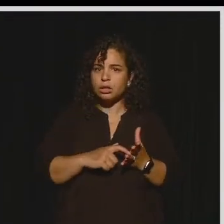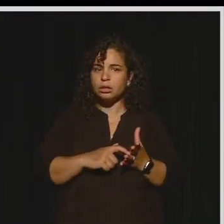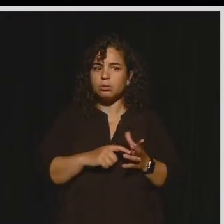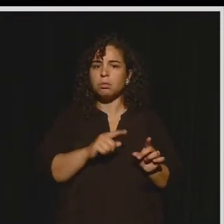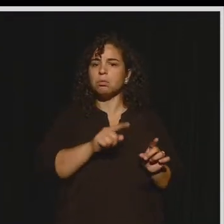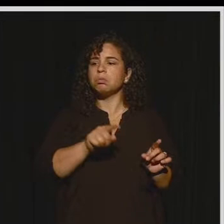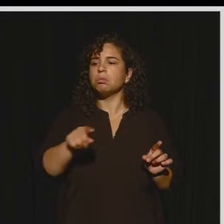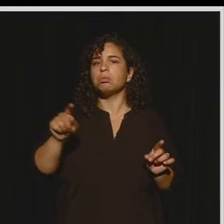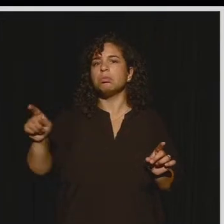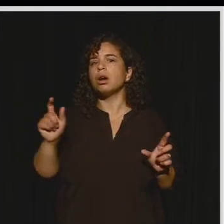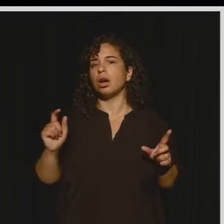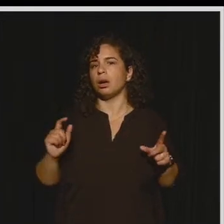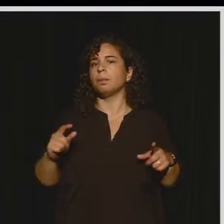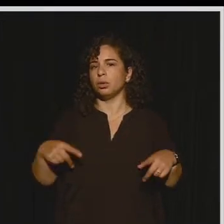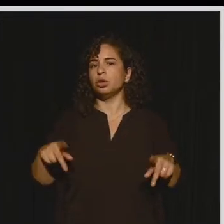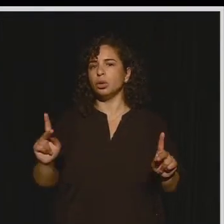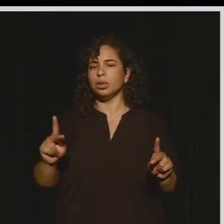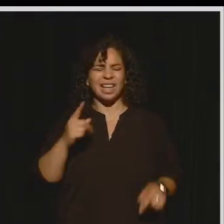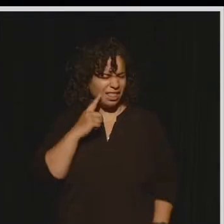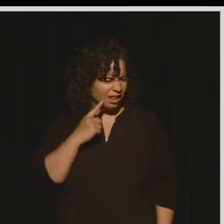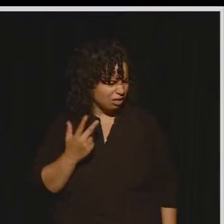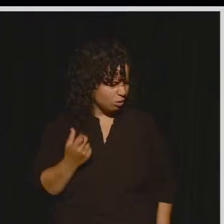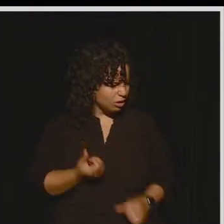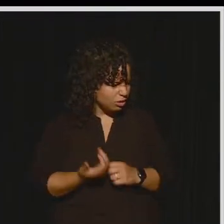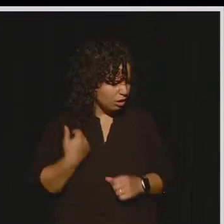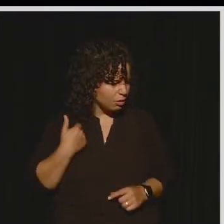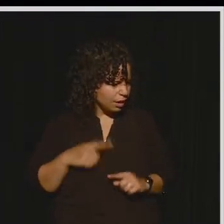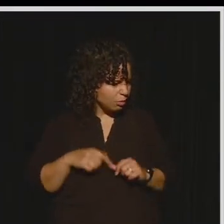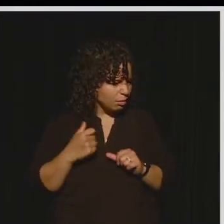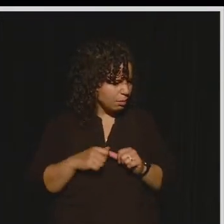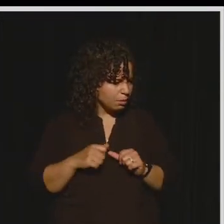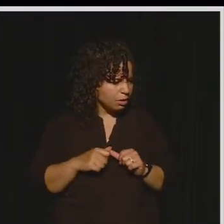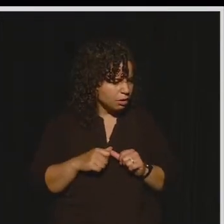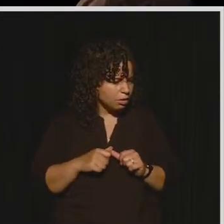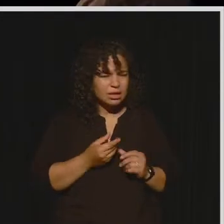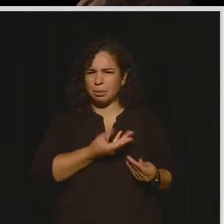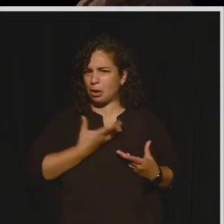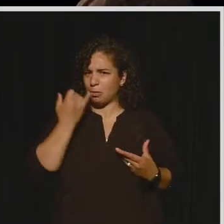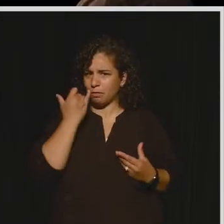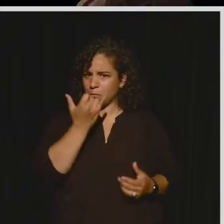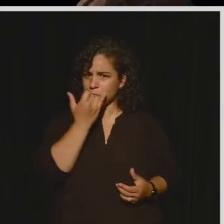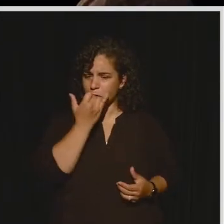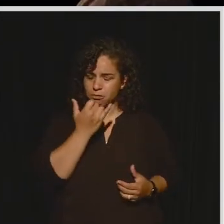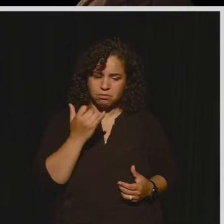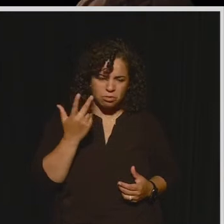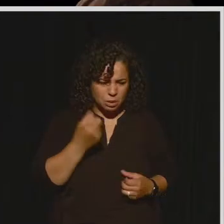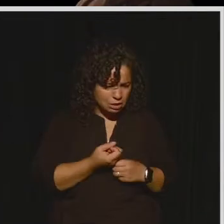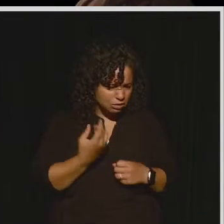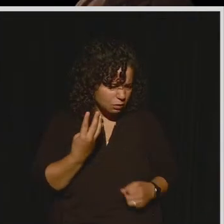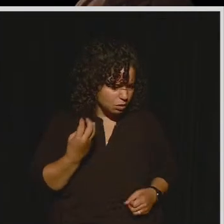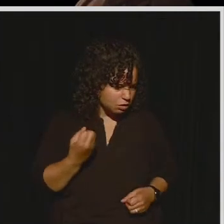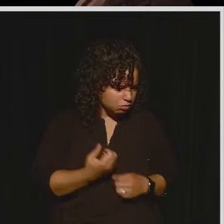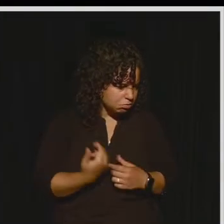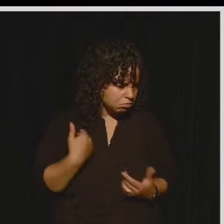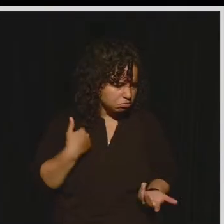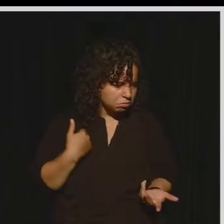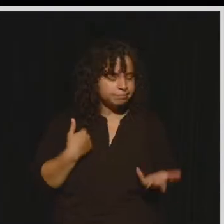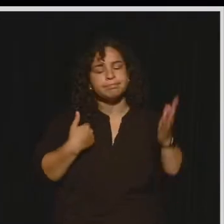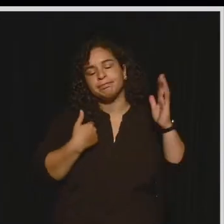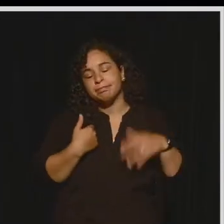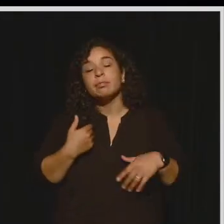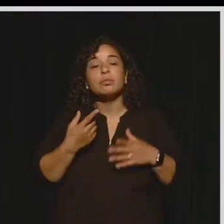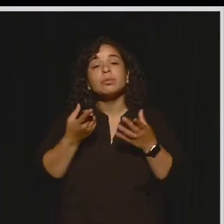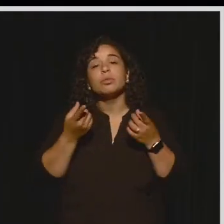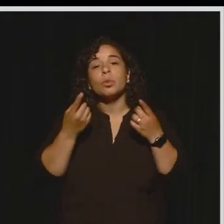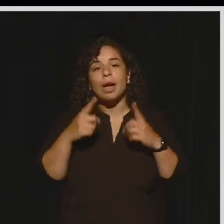I think it was 3 years ago, and Kona, I'm sorry if I'm wrong, 3 or 4 years. But what happened is it